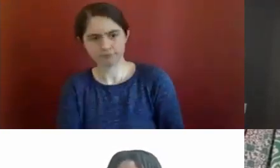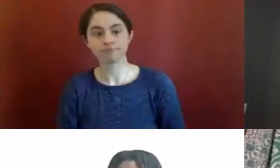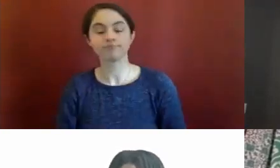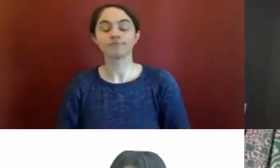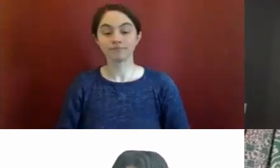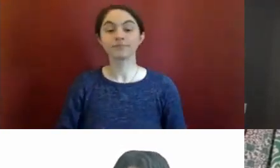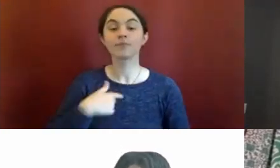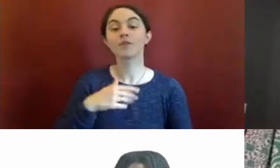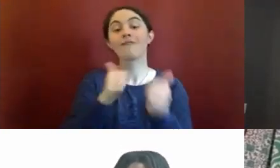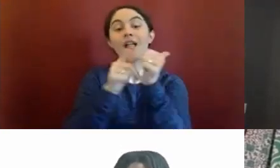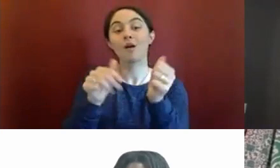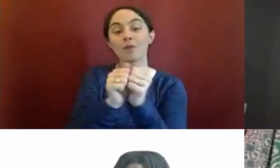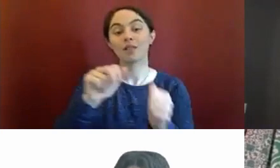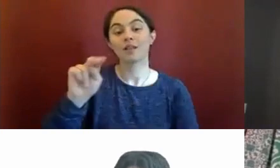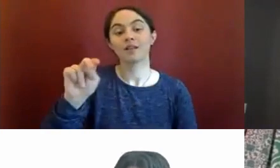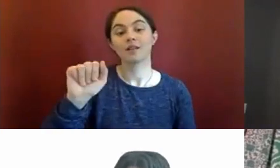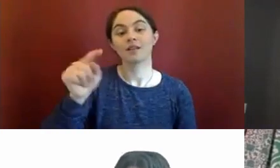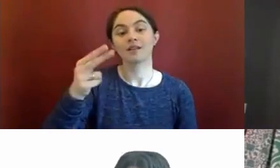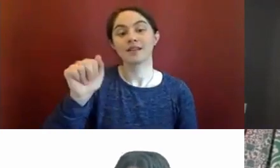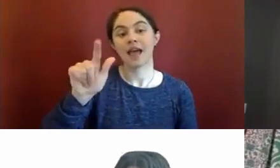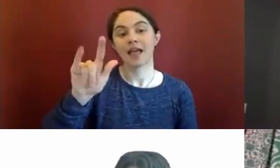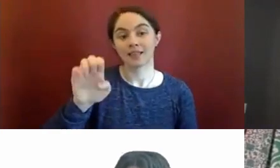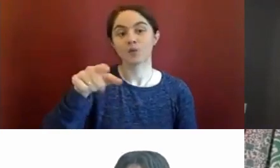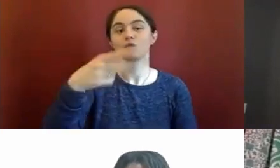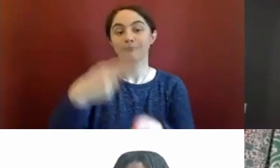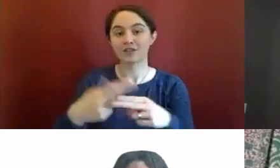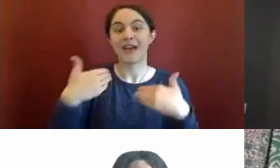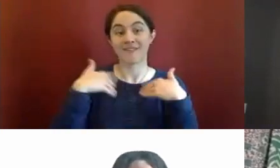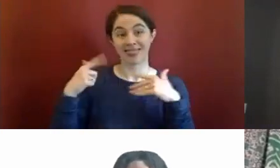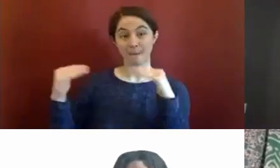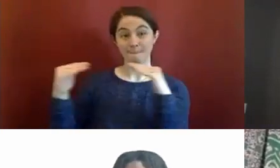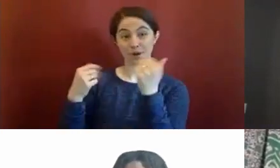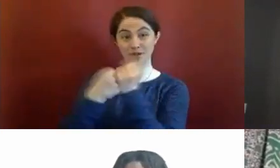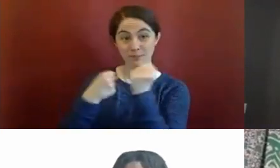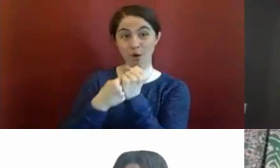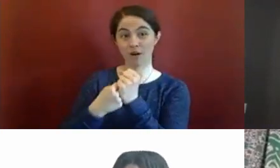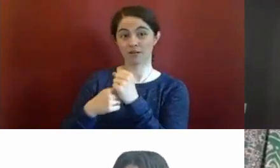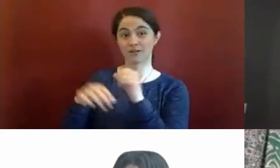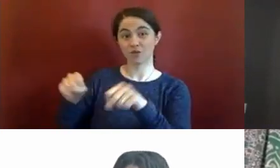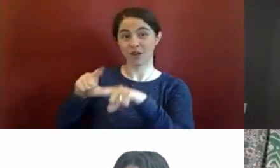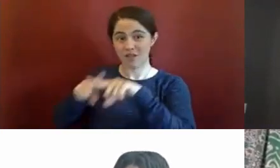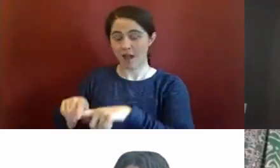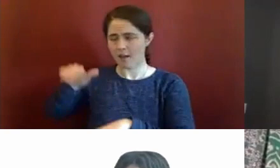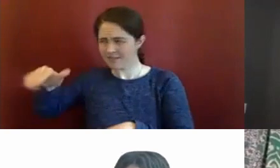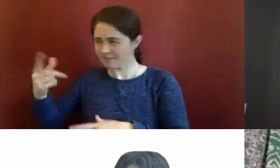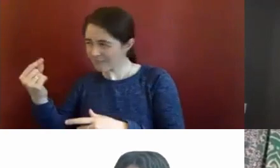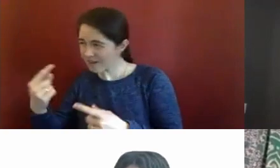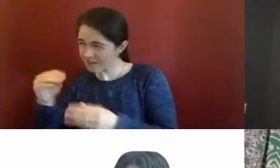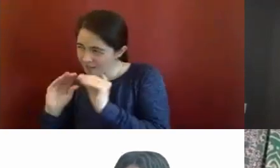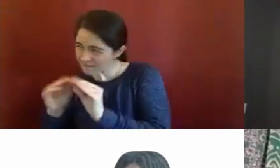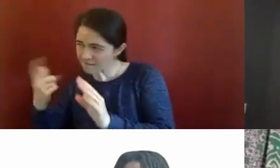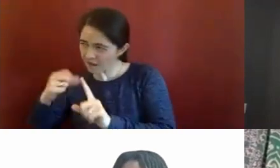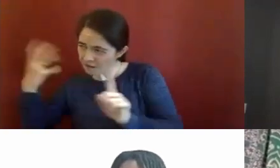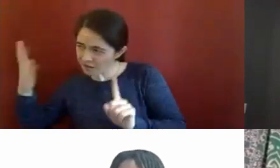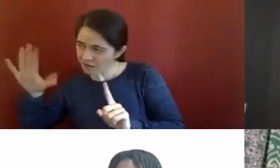Follow-up to Natalie in terms of having peer support. What grade were you in? Do you think peer